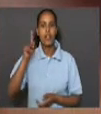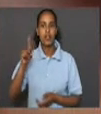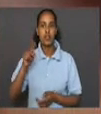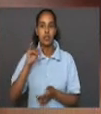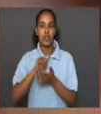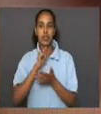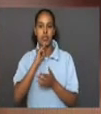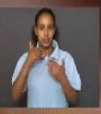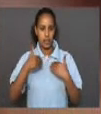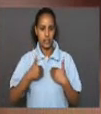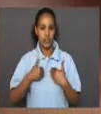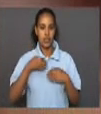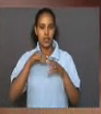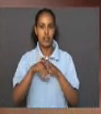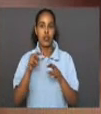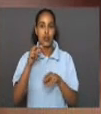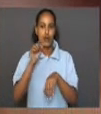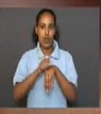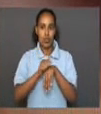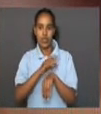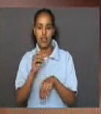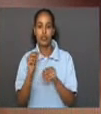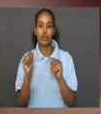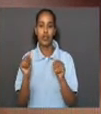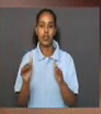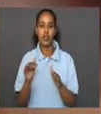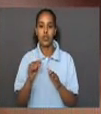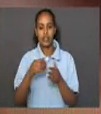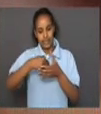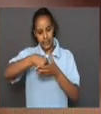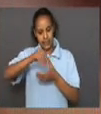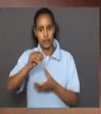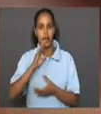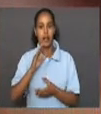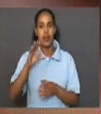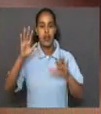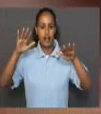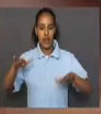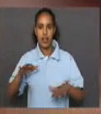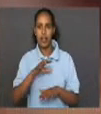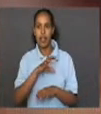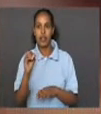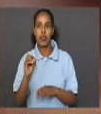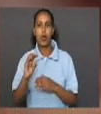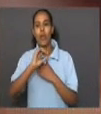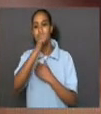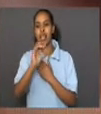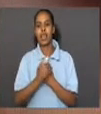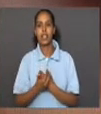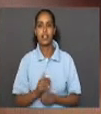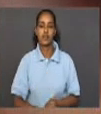Phosphorus that is present in rocks and soil is released by rain and weathering.